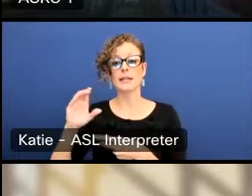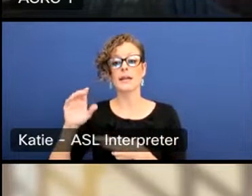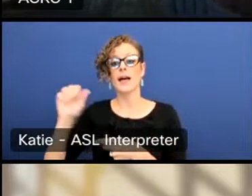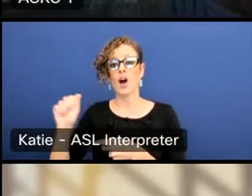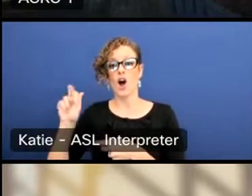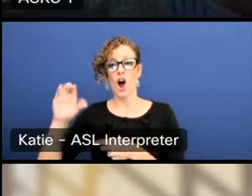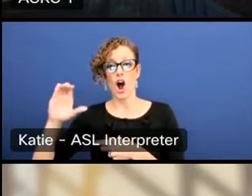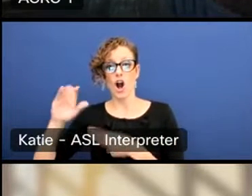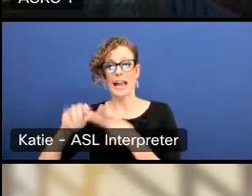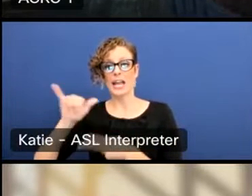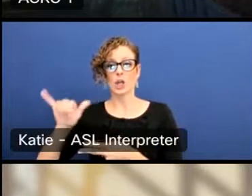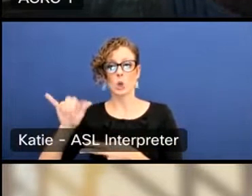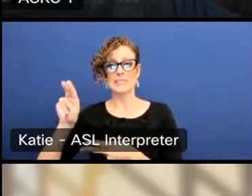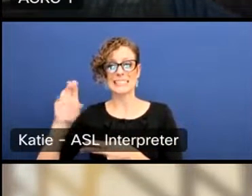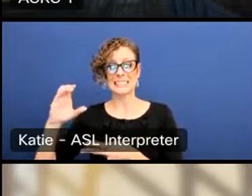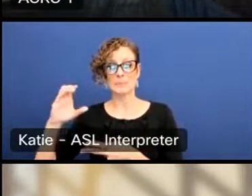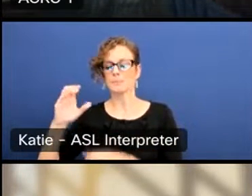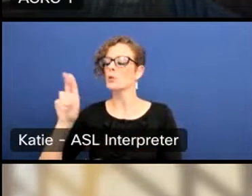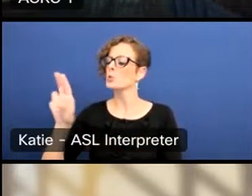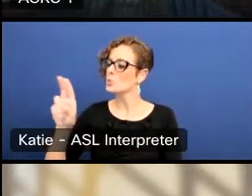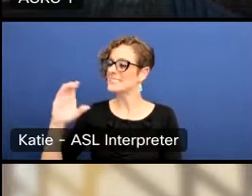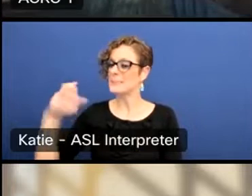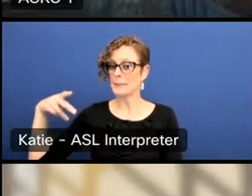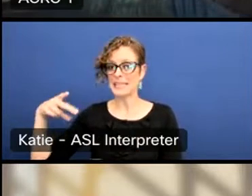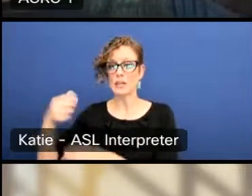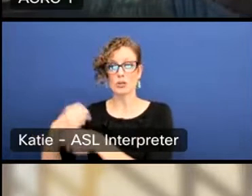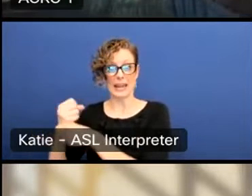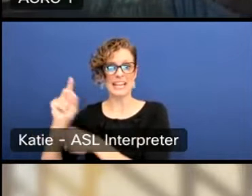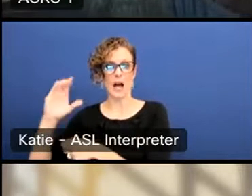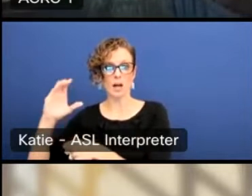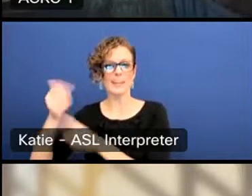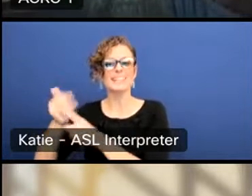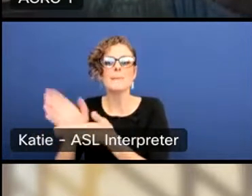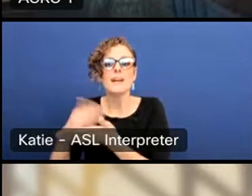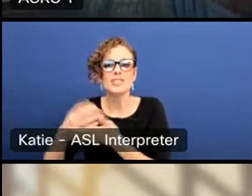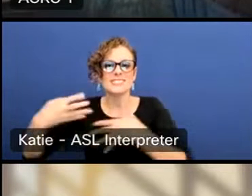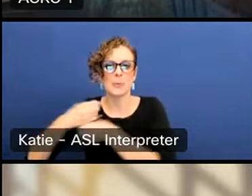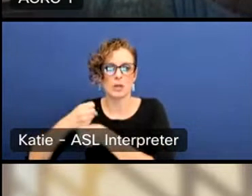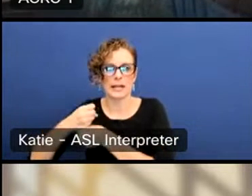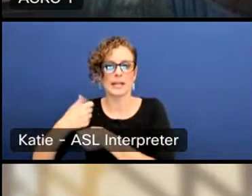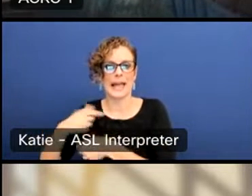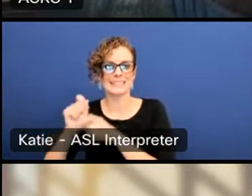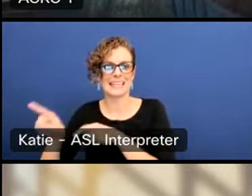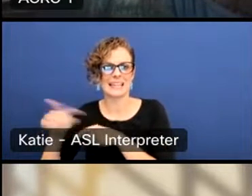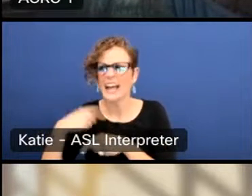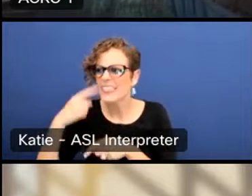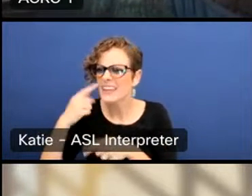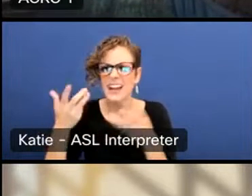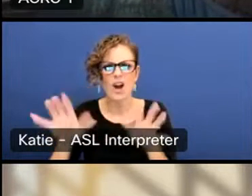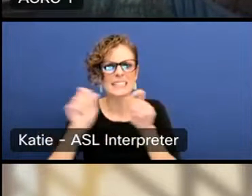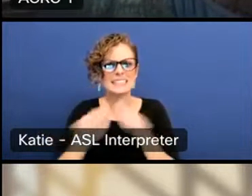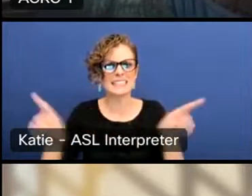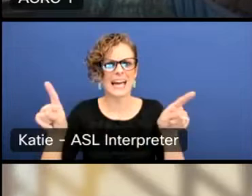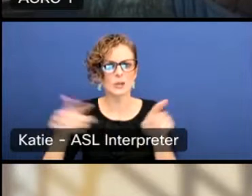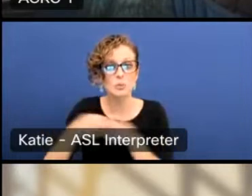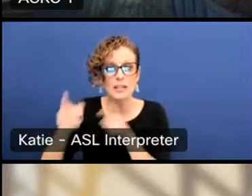and UCP that gives a budget summary. And specialists, I think I sent that out to everyone already, right?